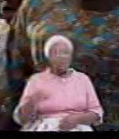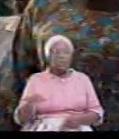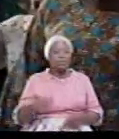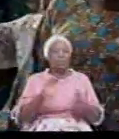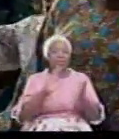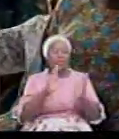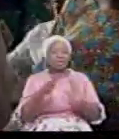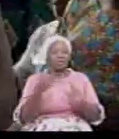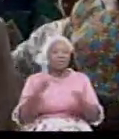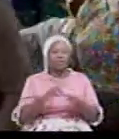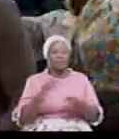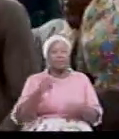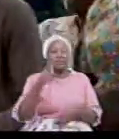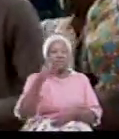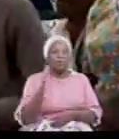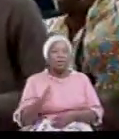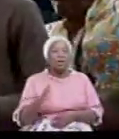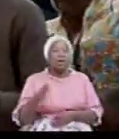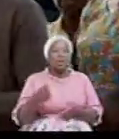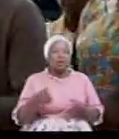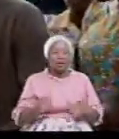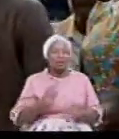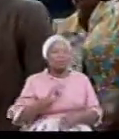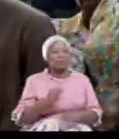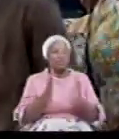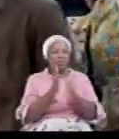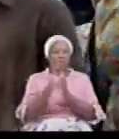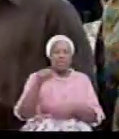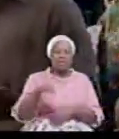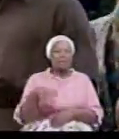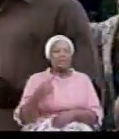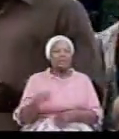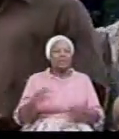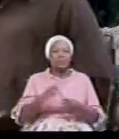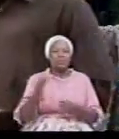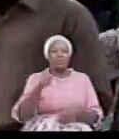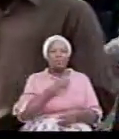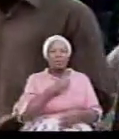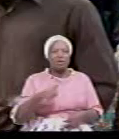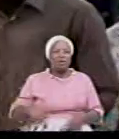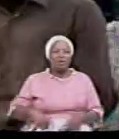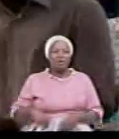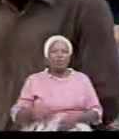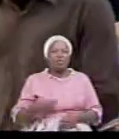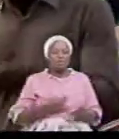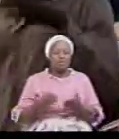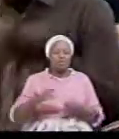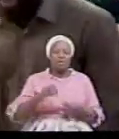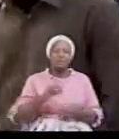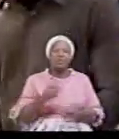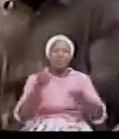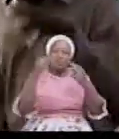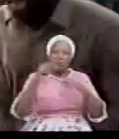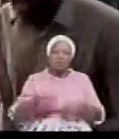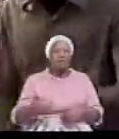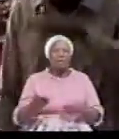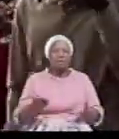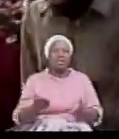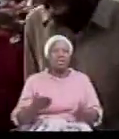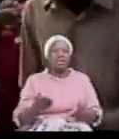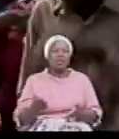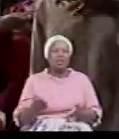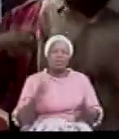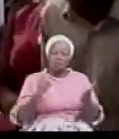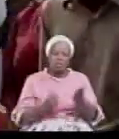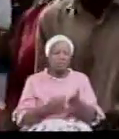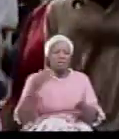God. Let's pray down the Spirit. Holy Ghost, come down once again. Spirit of the living God, come down once